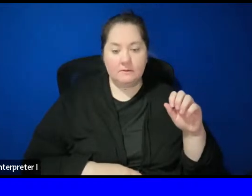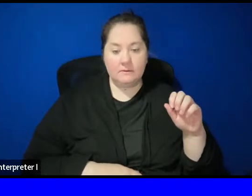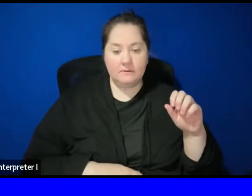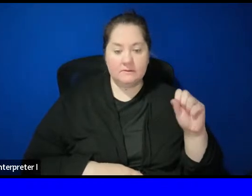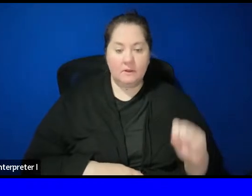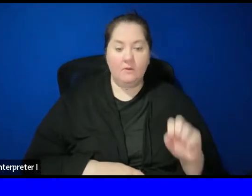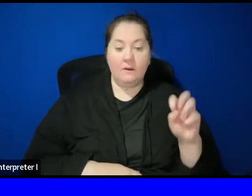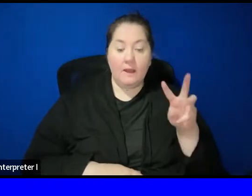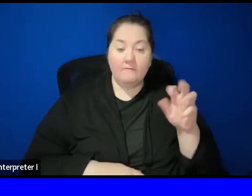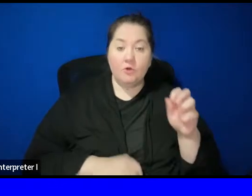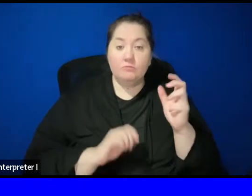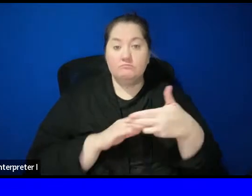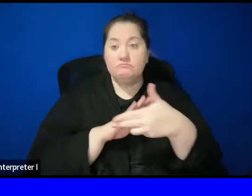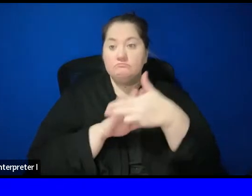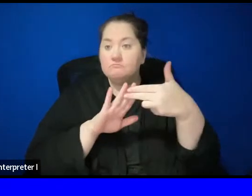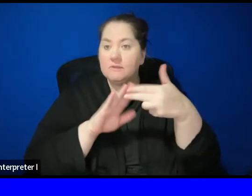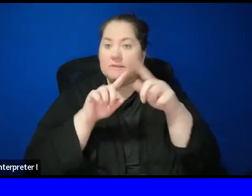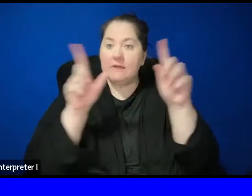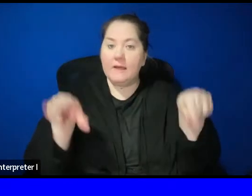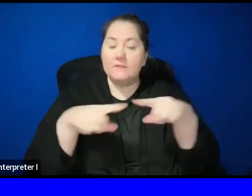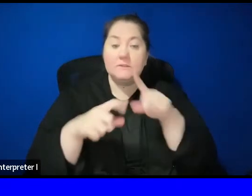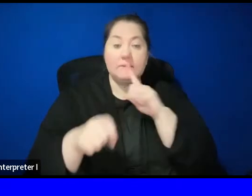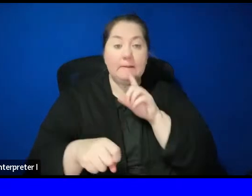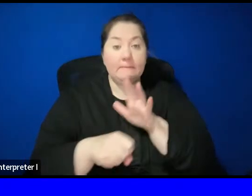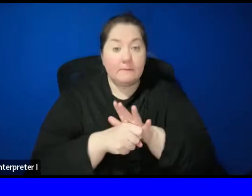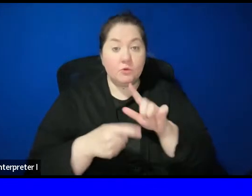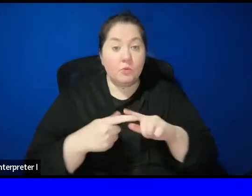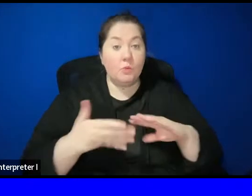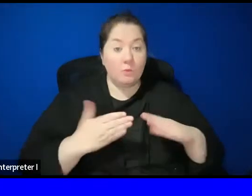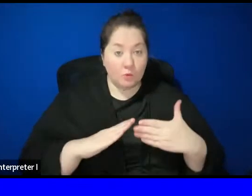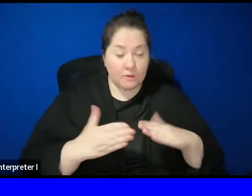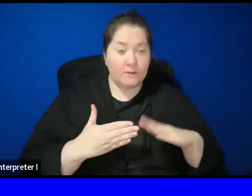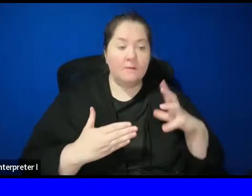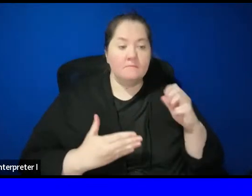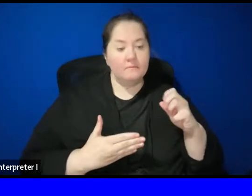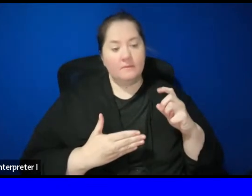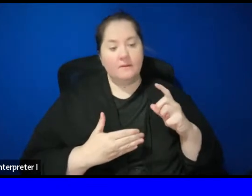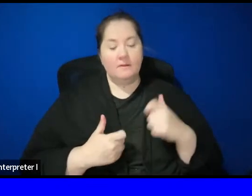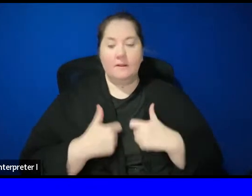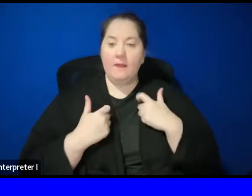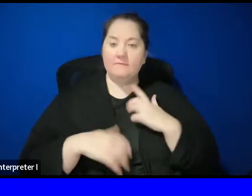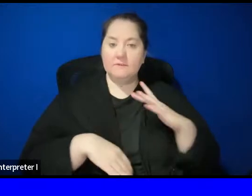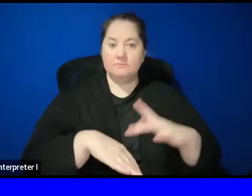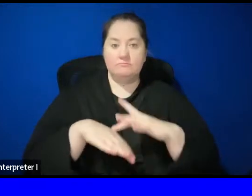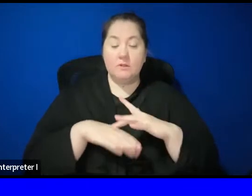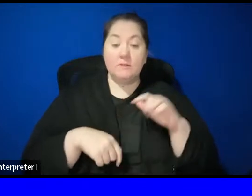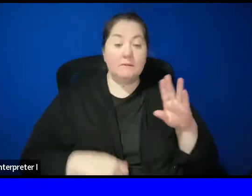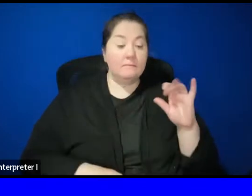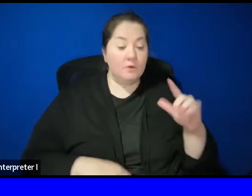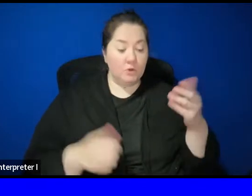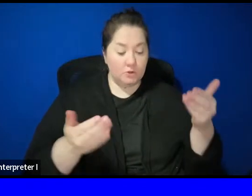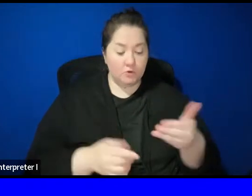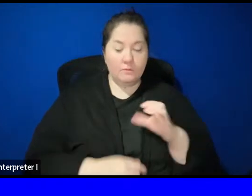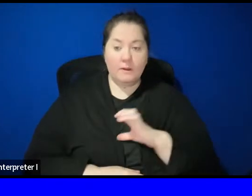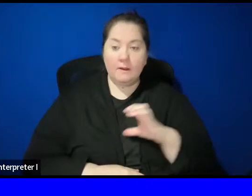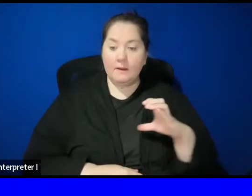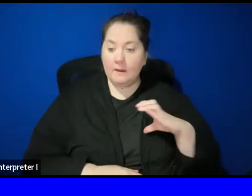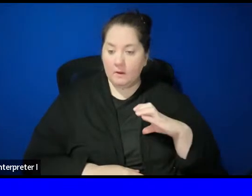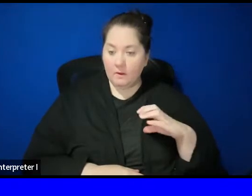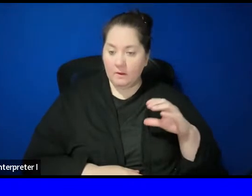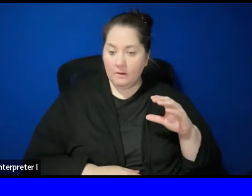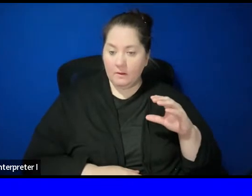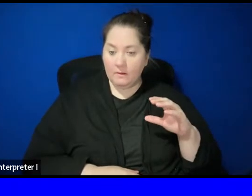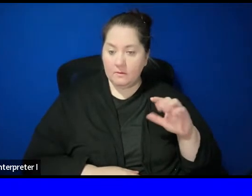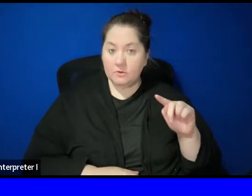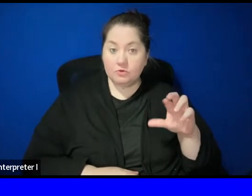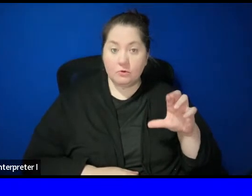street will serve as a reminder of Mr. Yeldell's commitment to his community and the lives he touched. This bill was introduced by Council Member